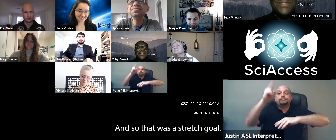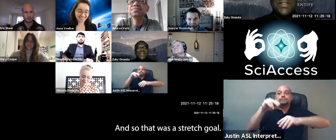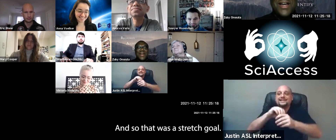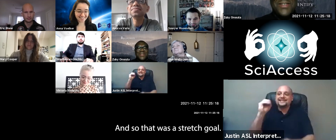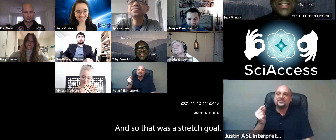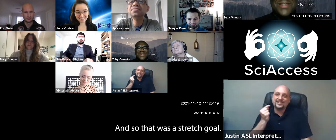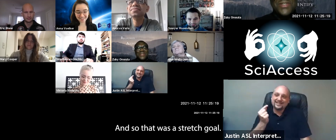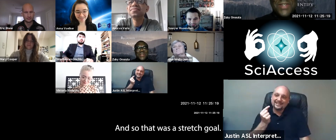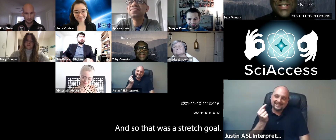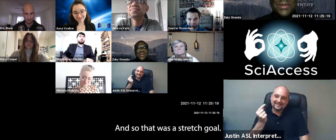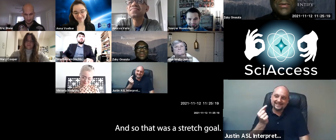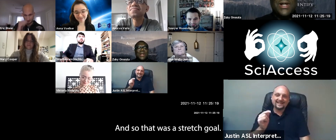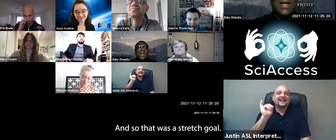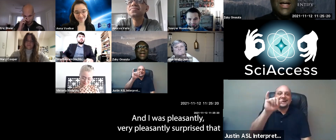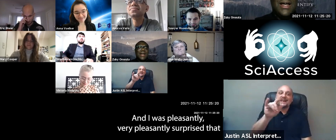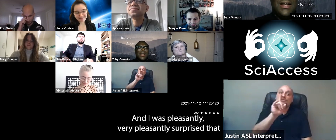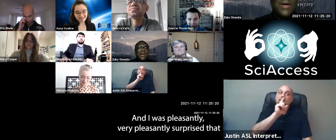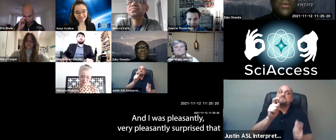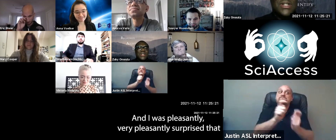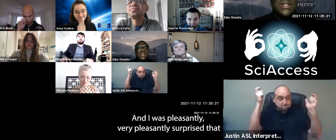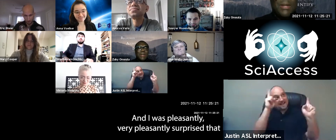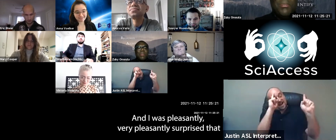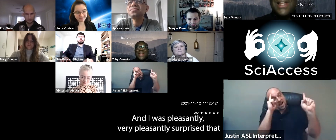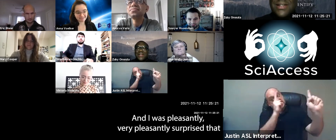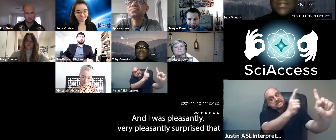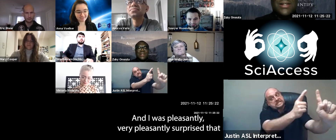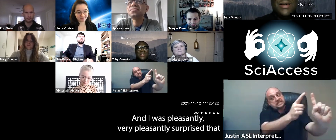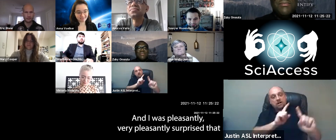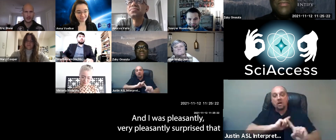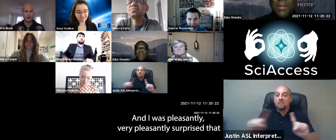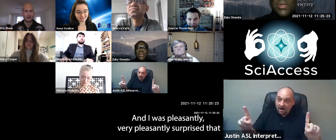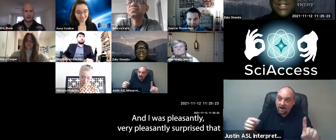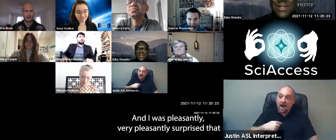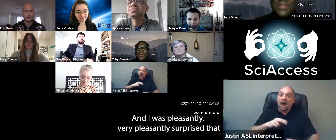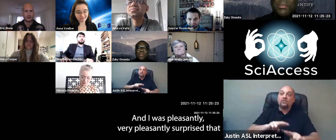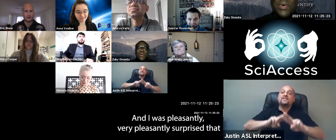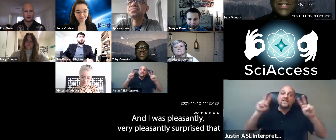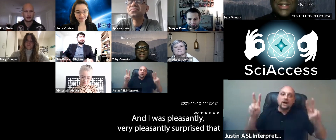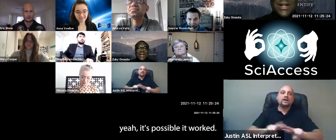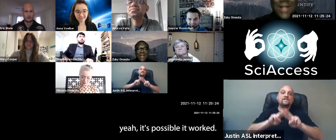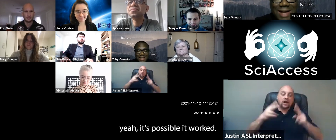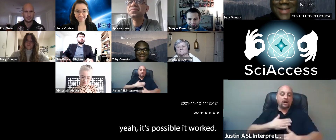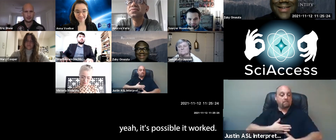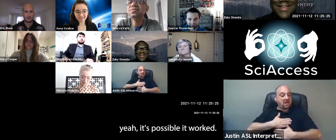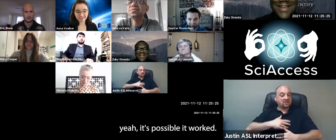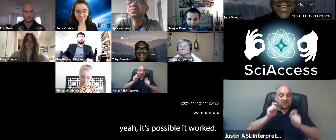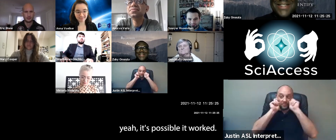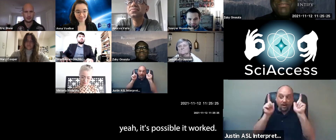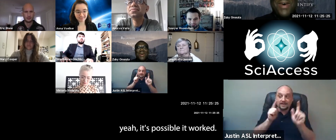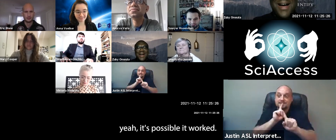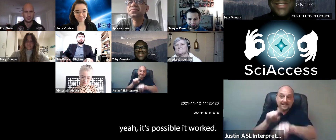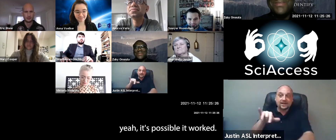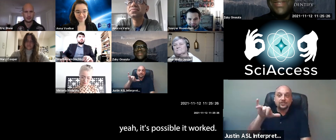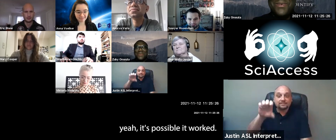And so that was a stretch goal. And I was very pleasantly surprised that, yeah,